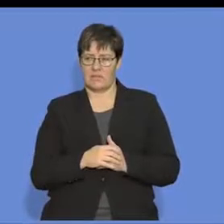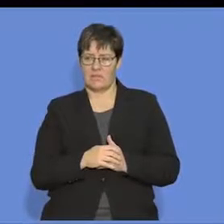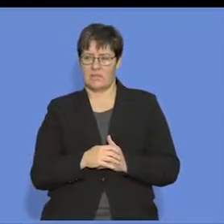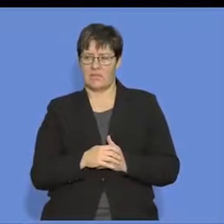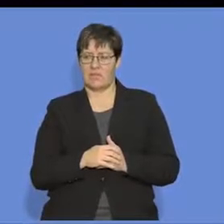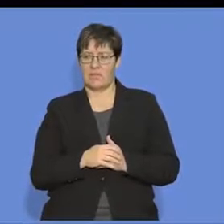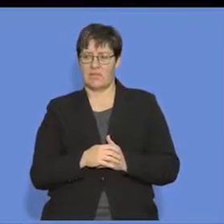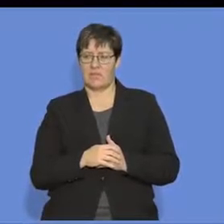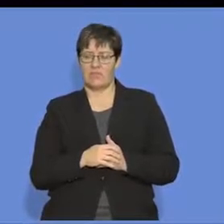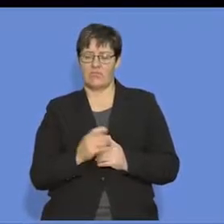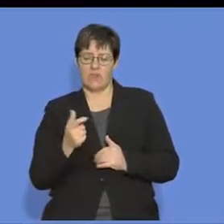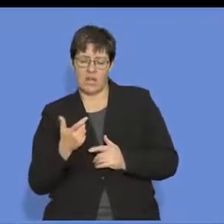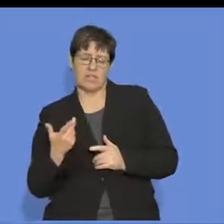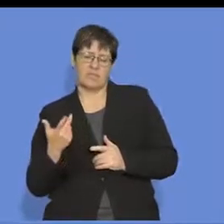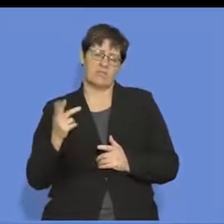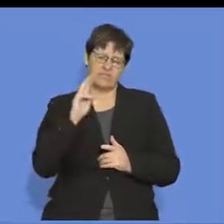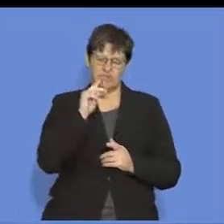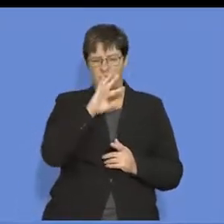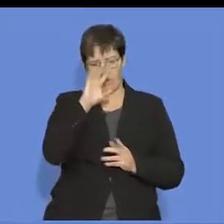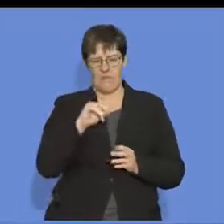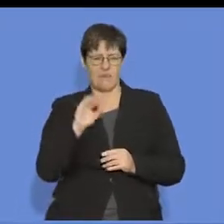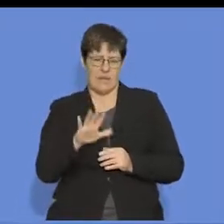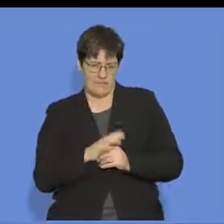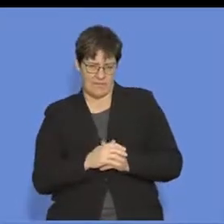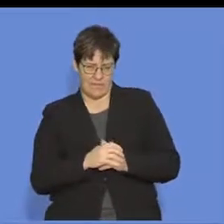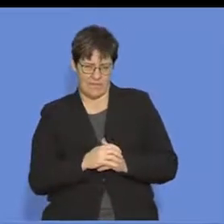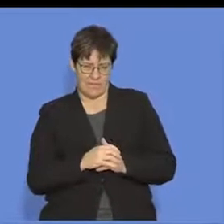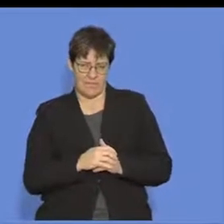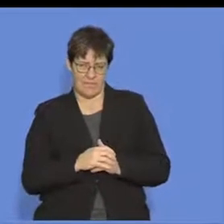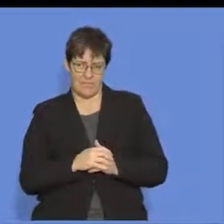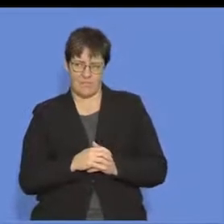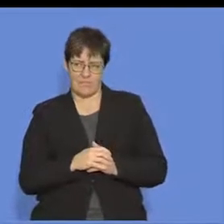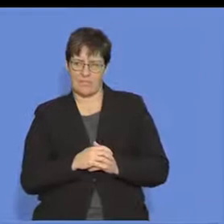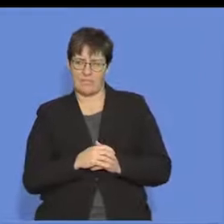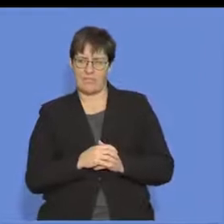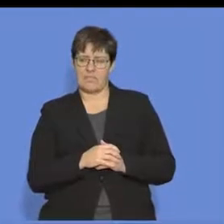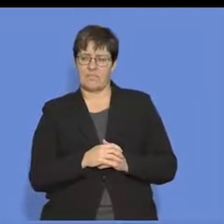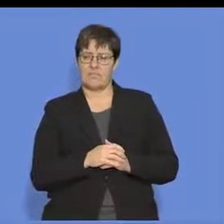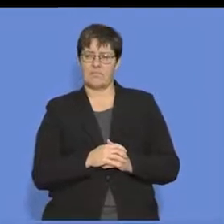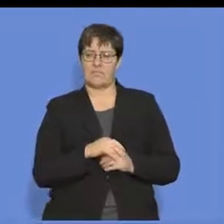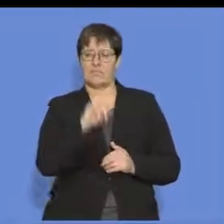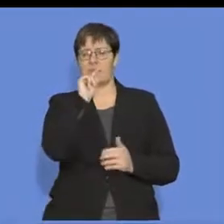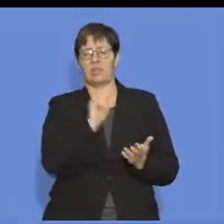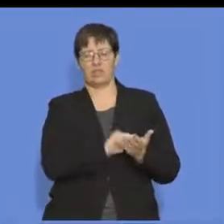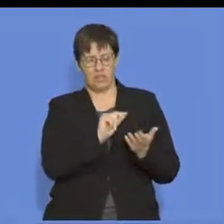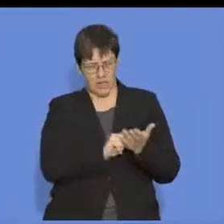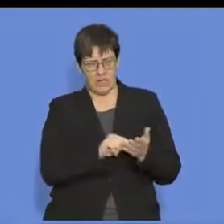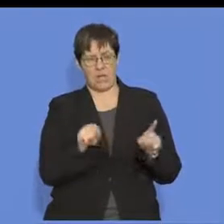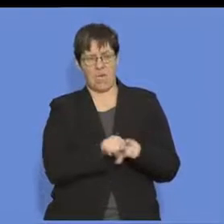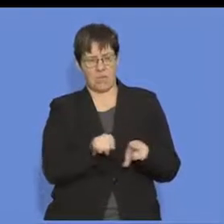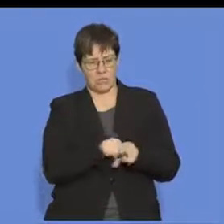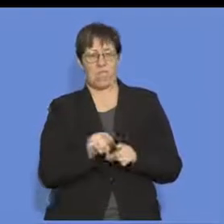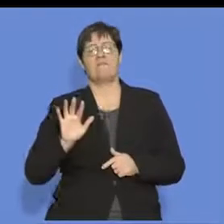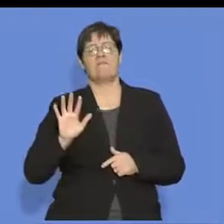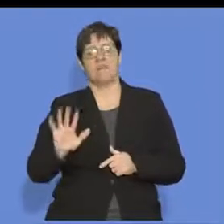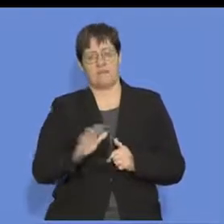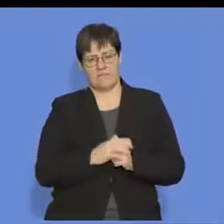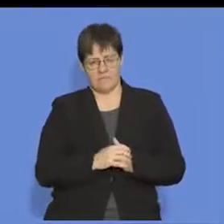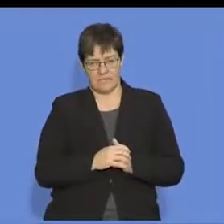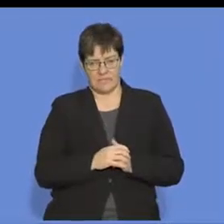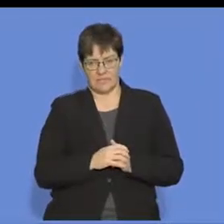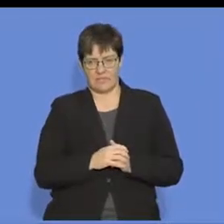baked potatoes, rice, or vegetable. So there's also 5. Chicken also, there's 5. Hence we